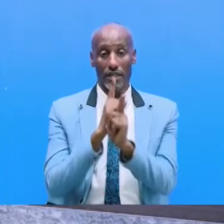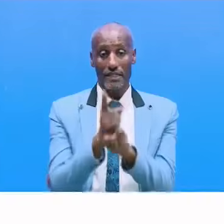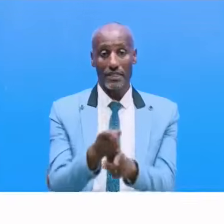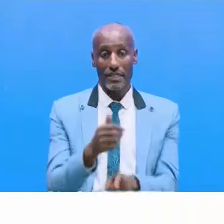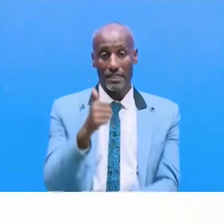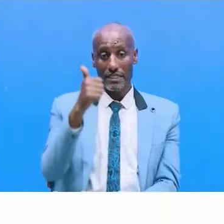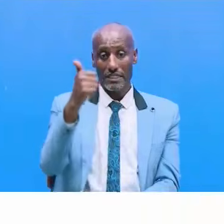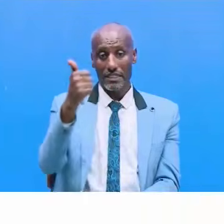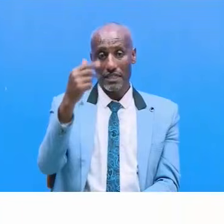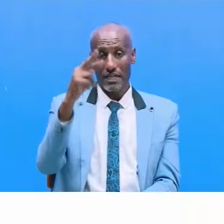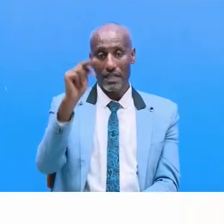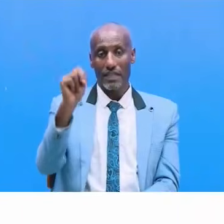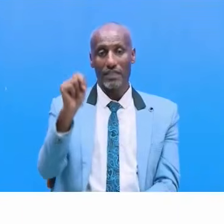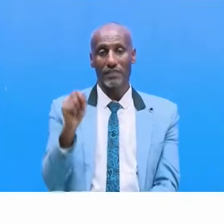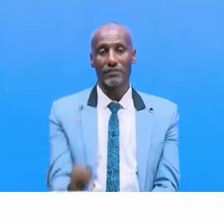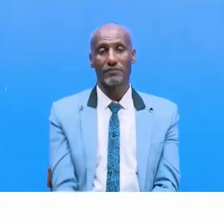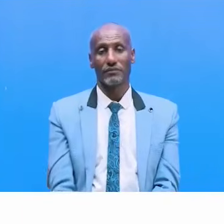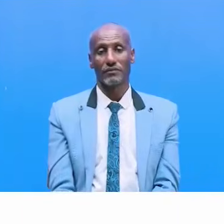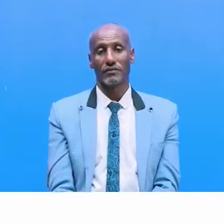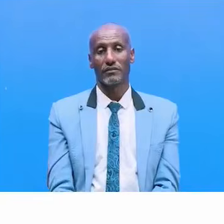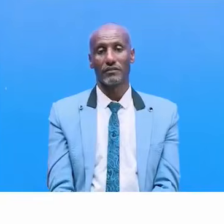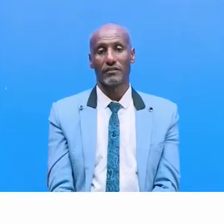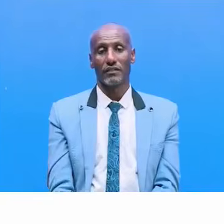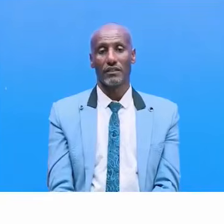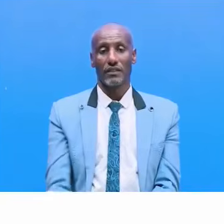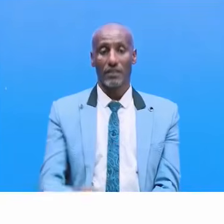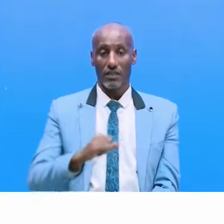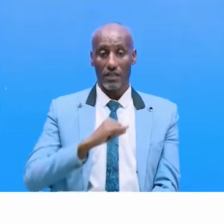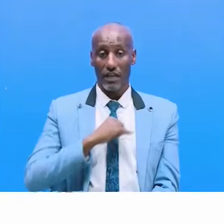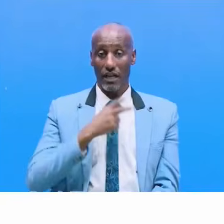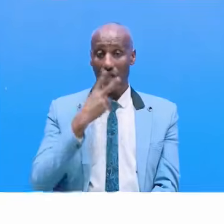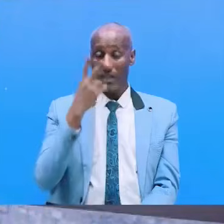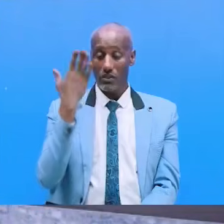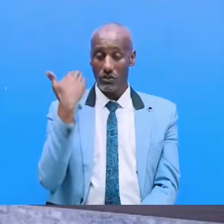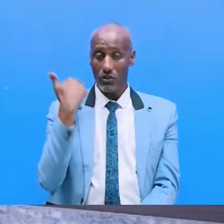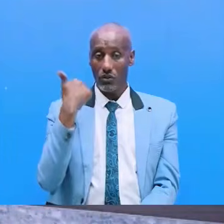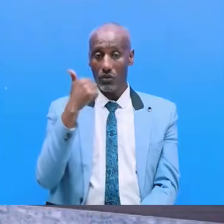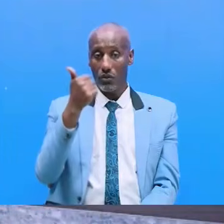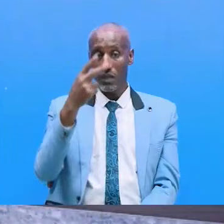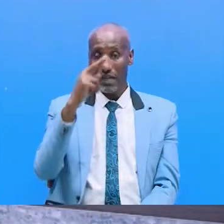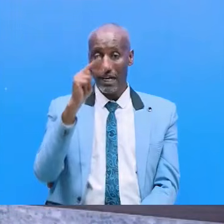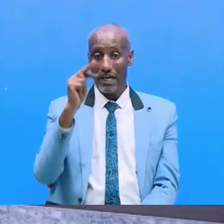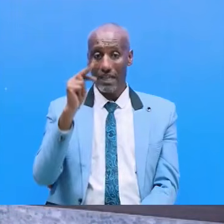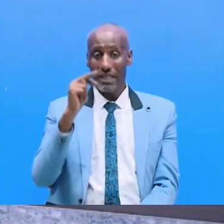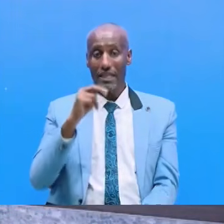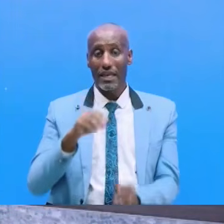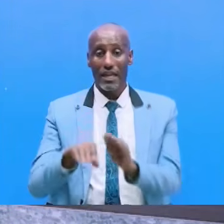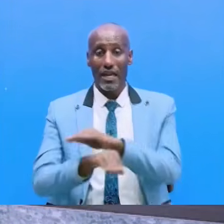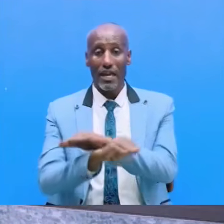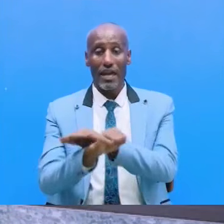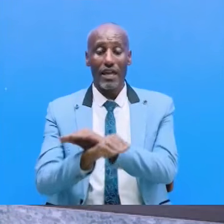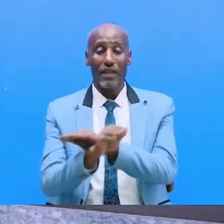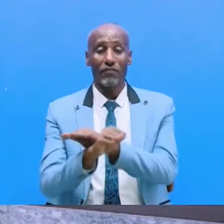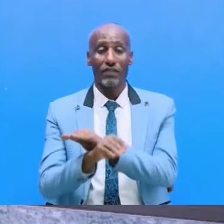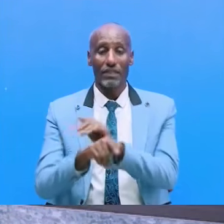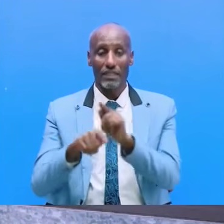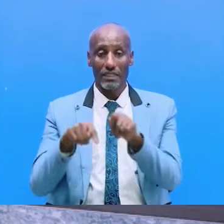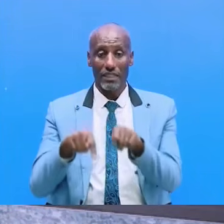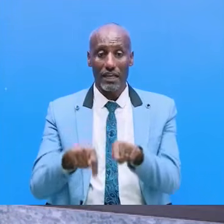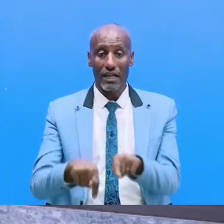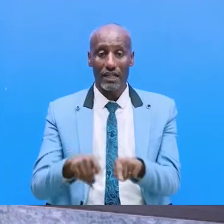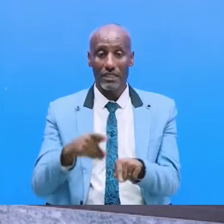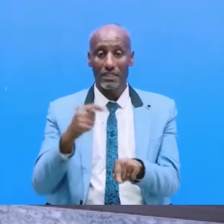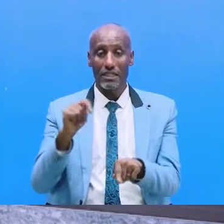an. So let me read it. I saw an elephant at the zoo. I saw an